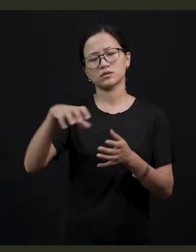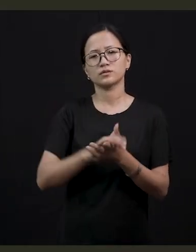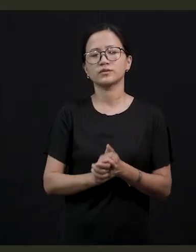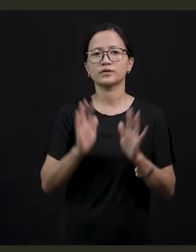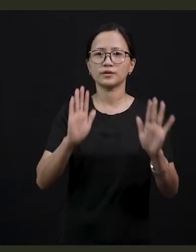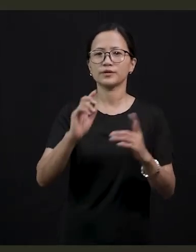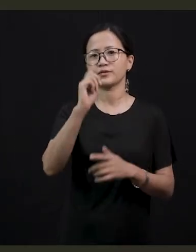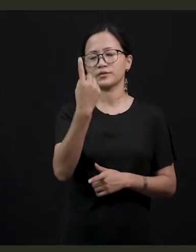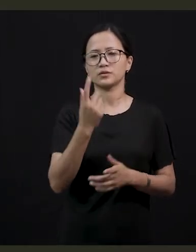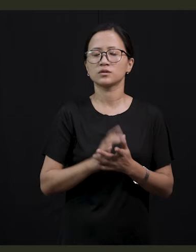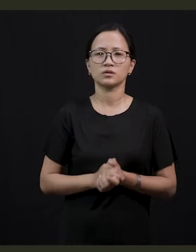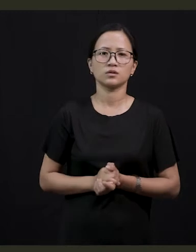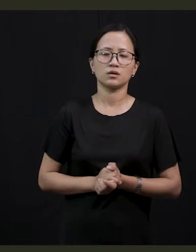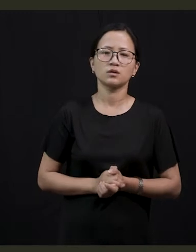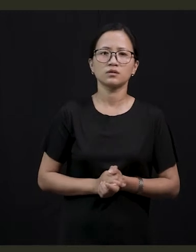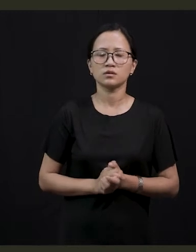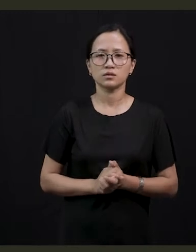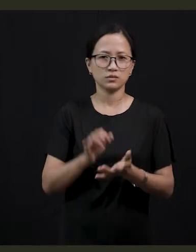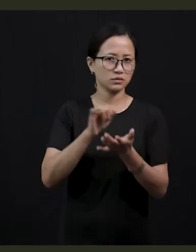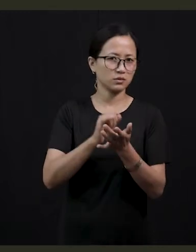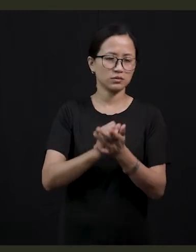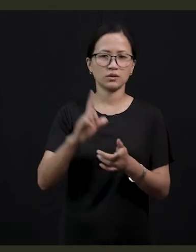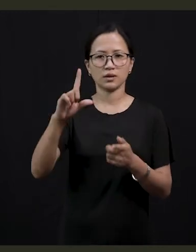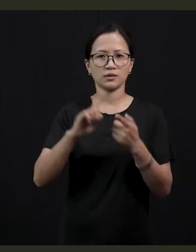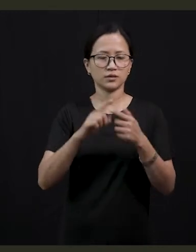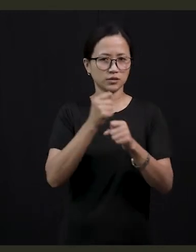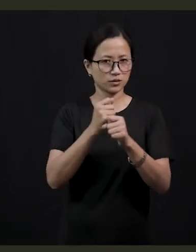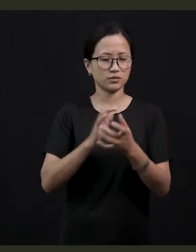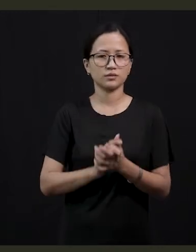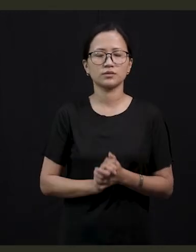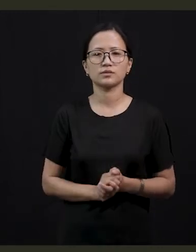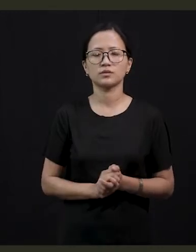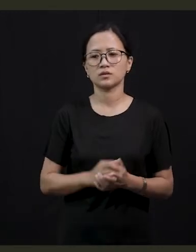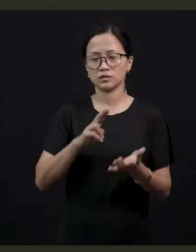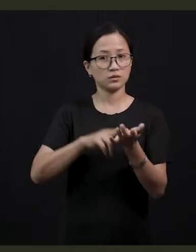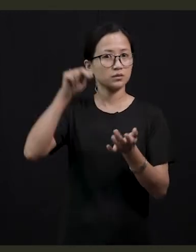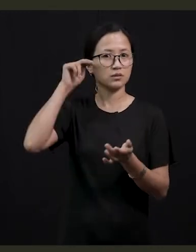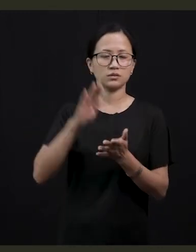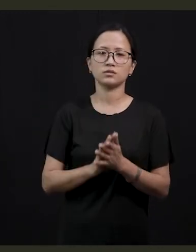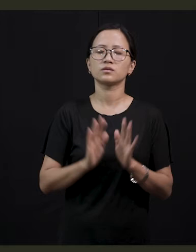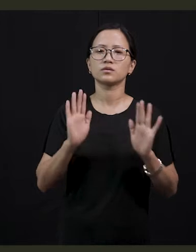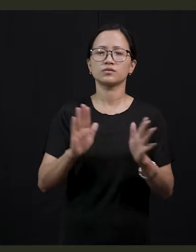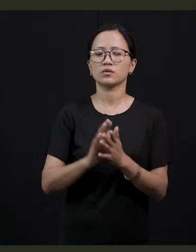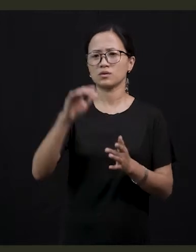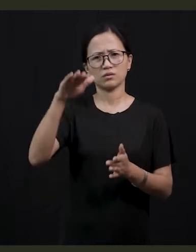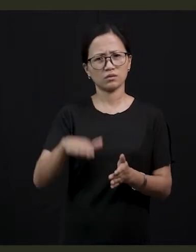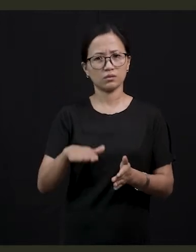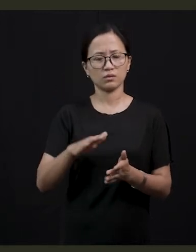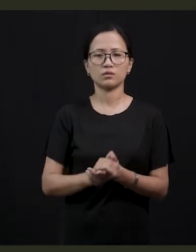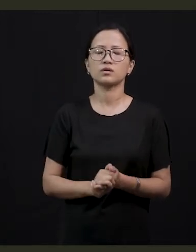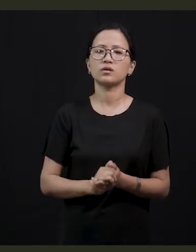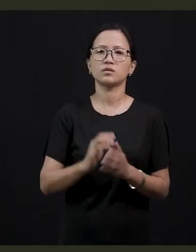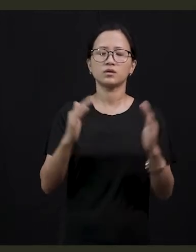have one, and that would be the legislative assembly. So, even in Nagaland, we just have the lower house or only